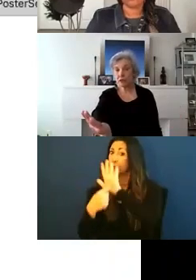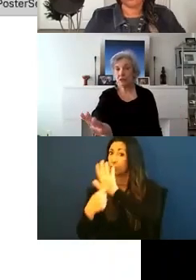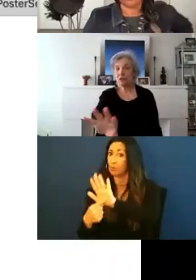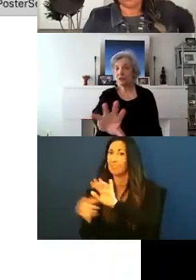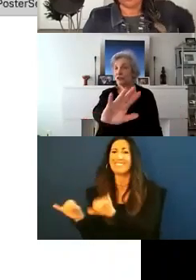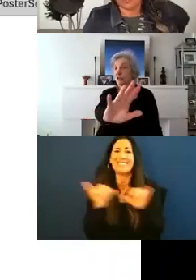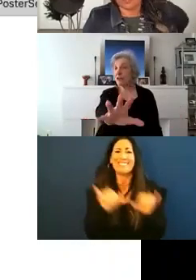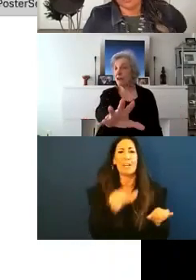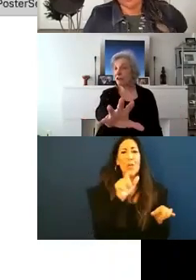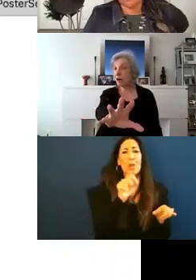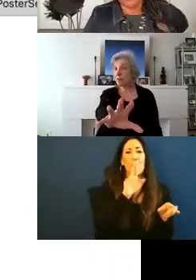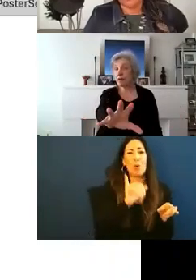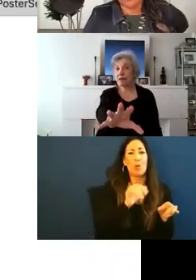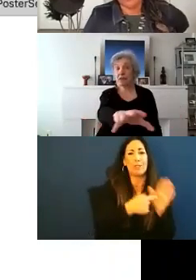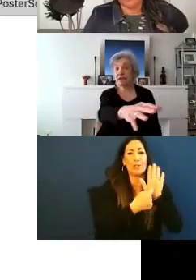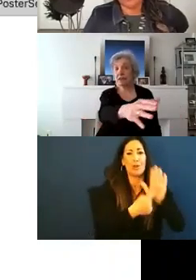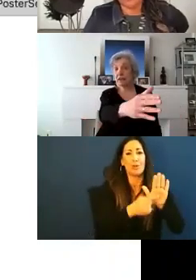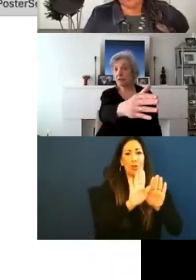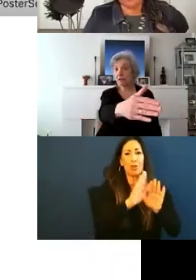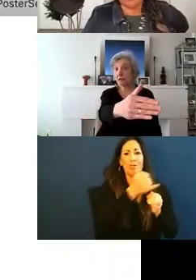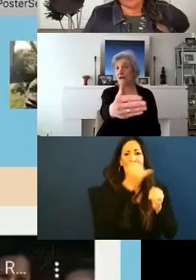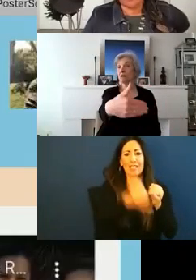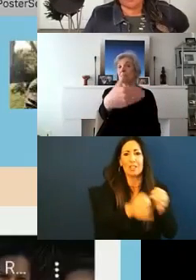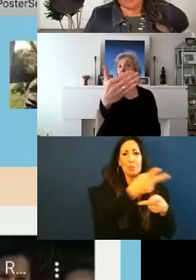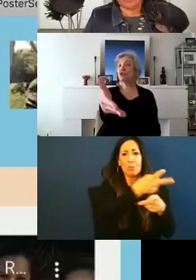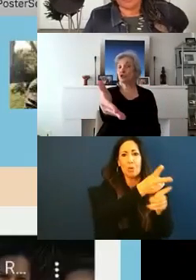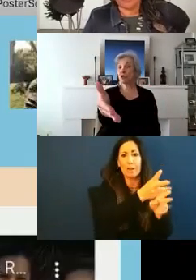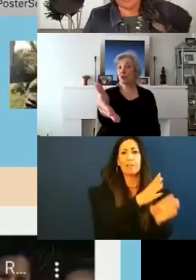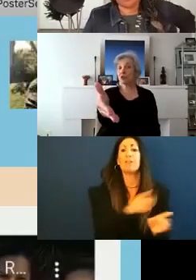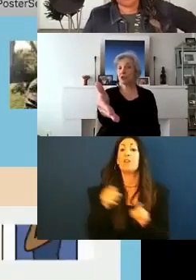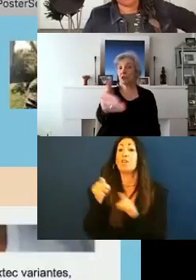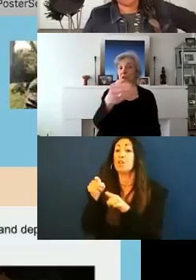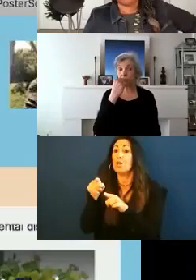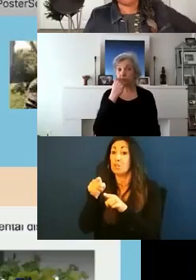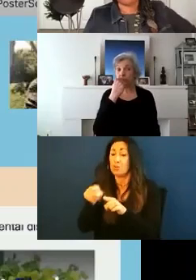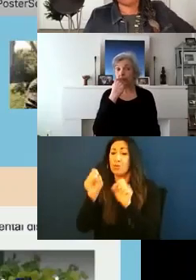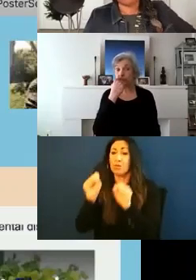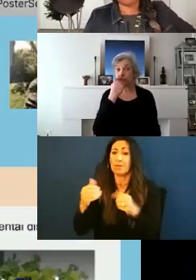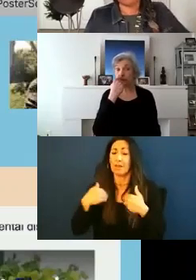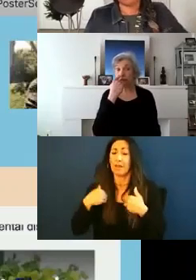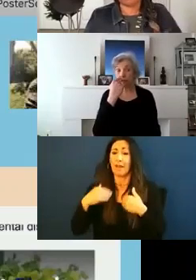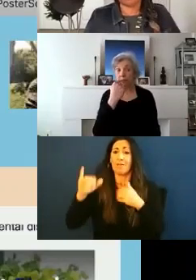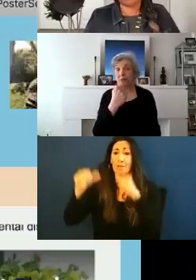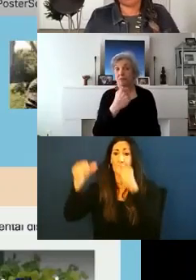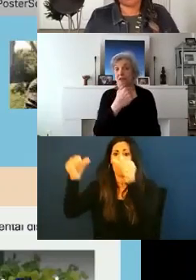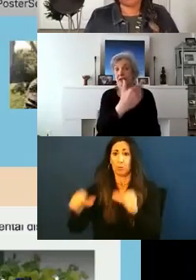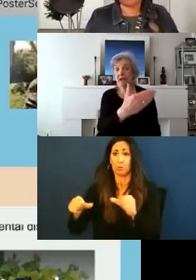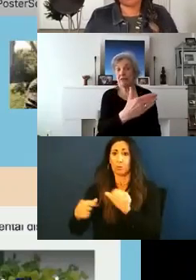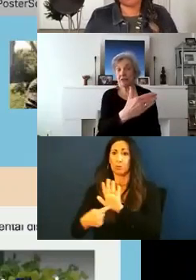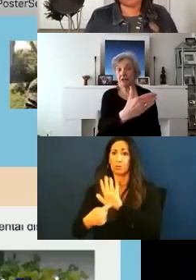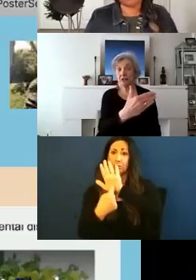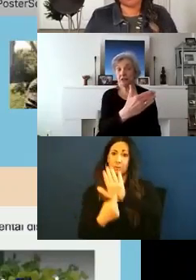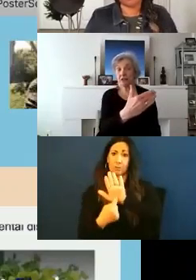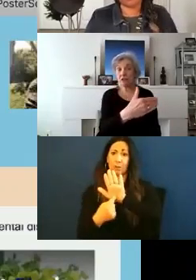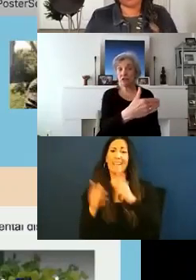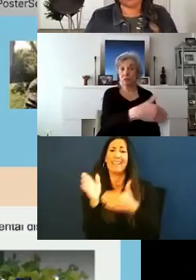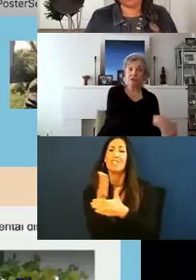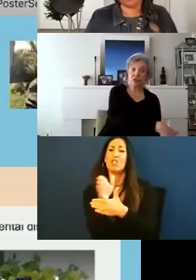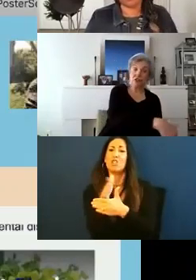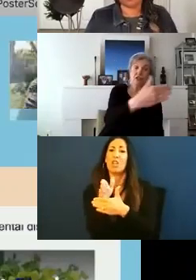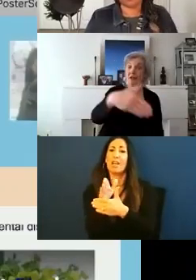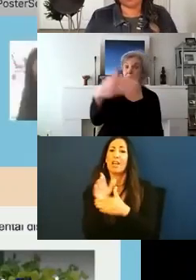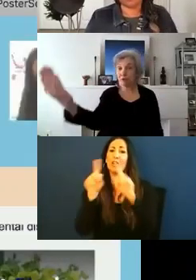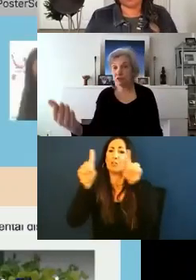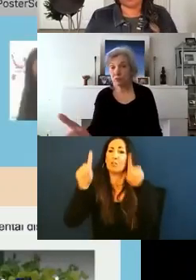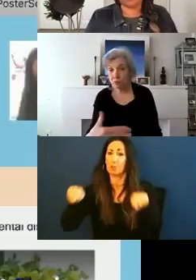product. You can have it up and they can in your share screen, and then you might